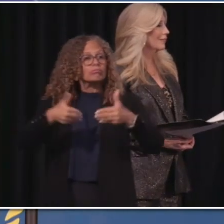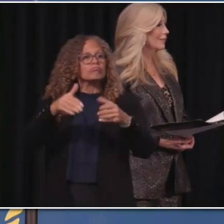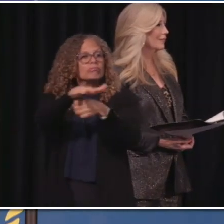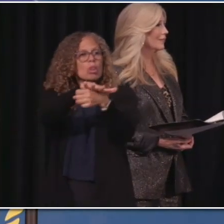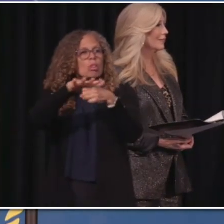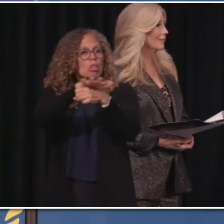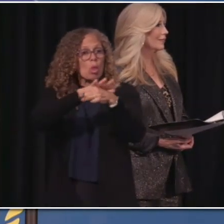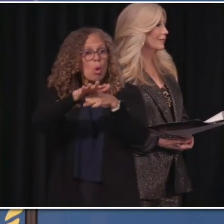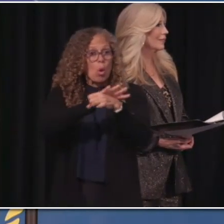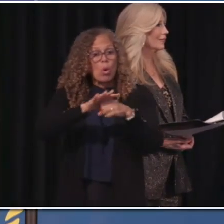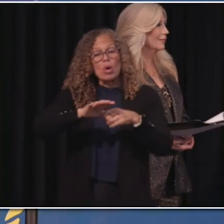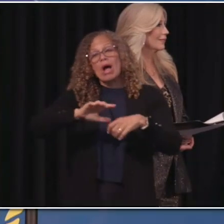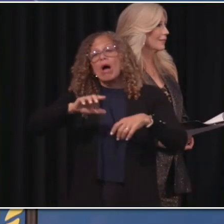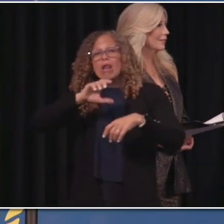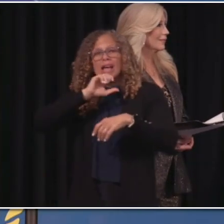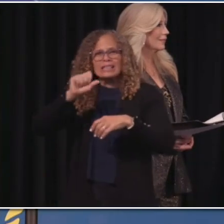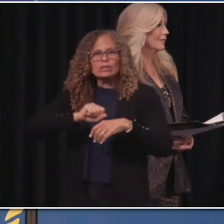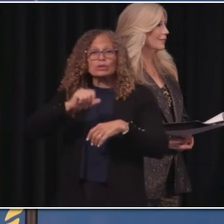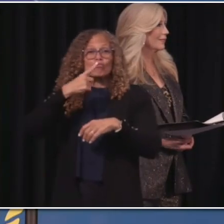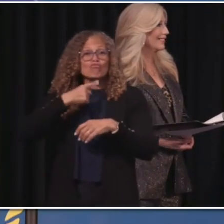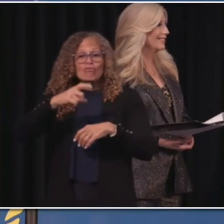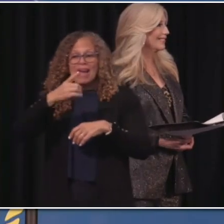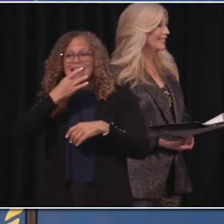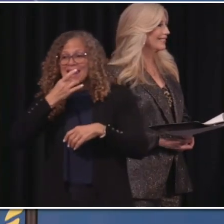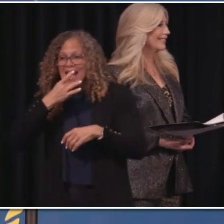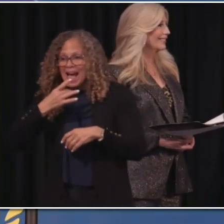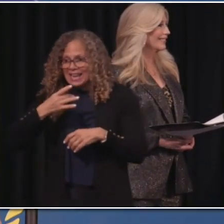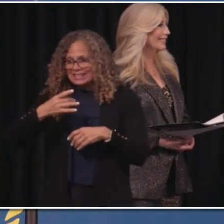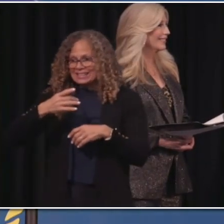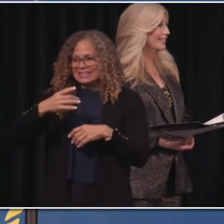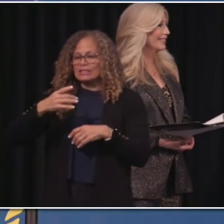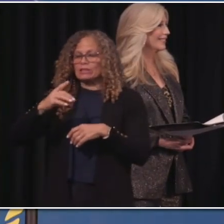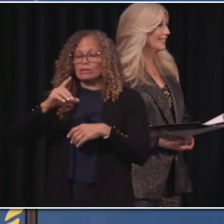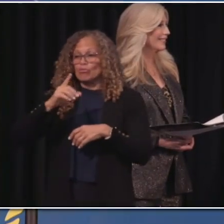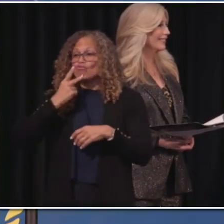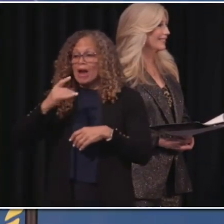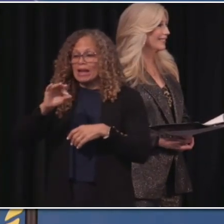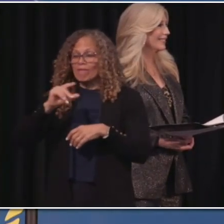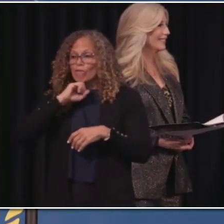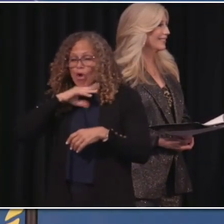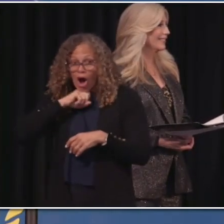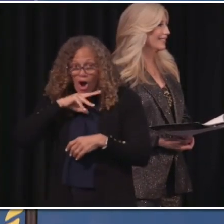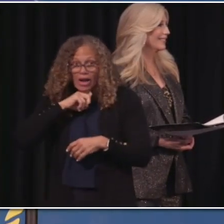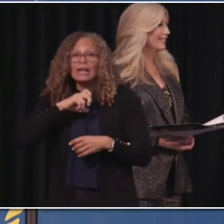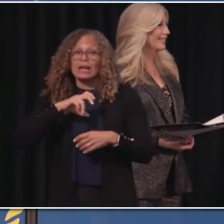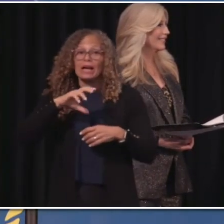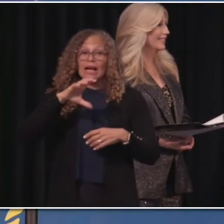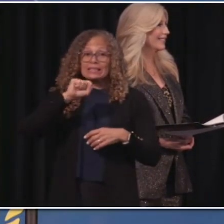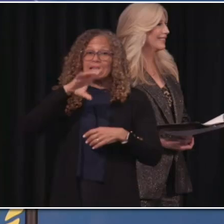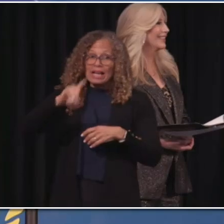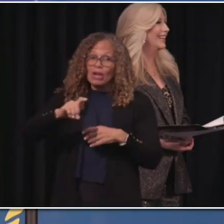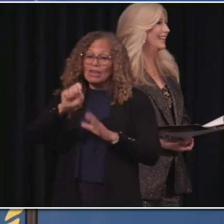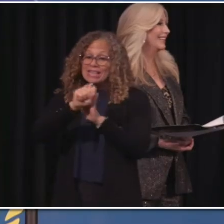locally extinct California red-legged frog, which, as all of you know, is California's state